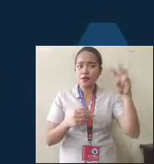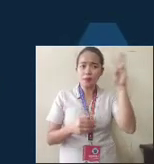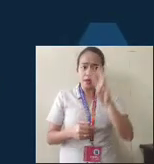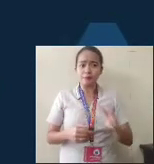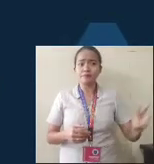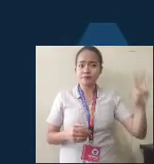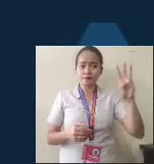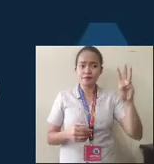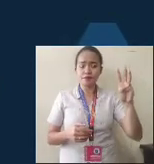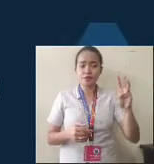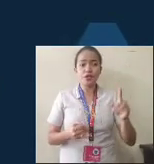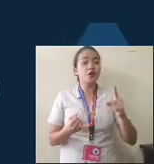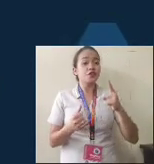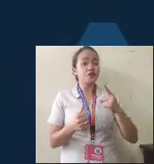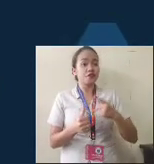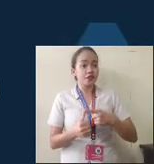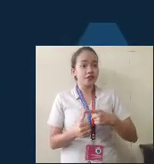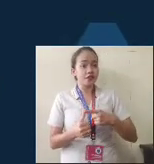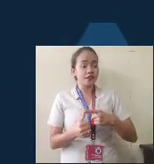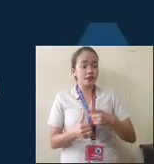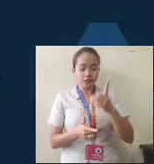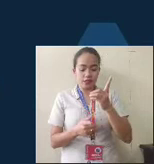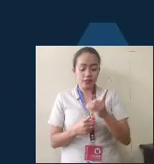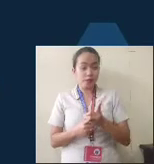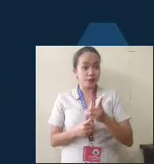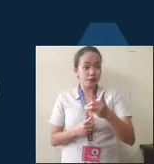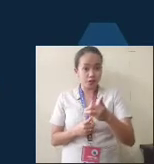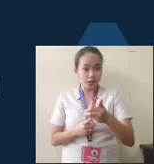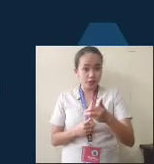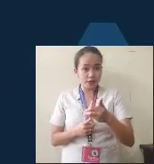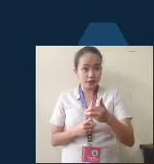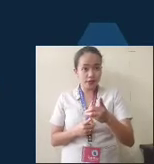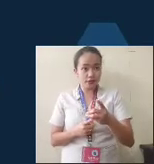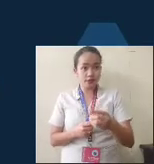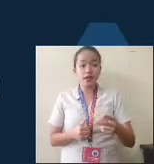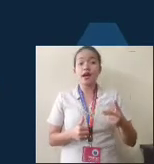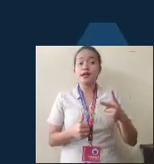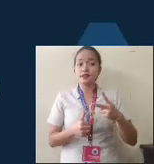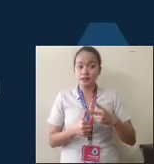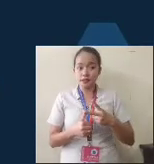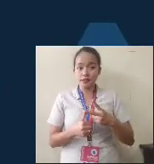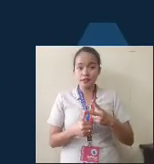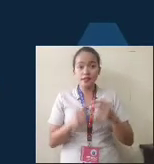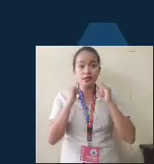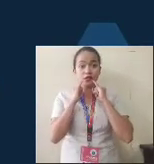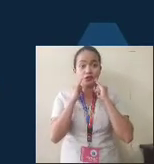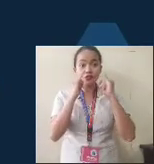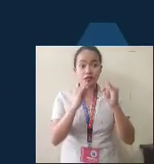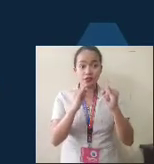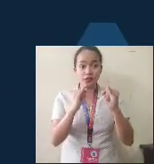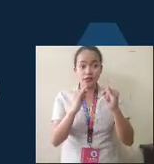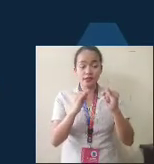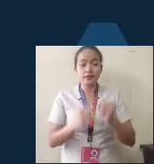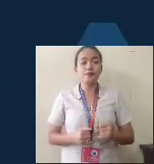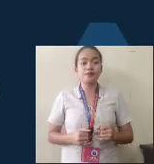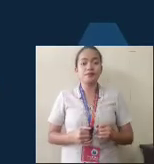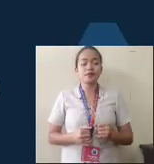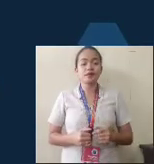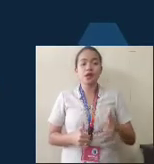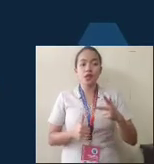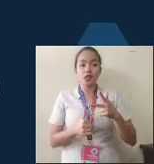Fourth, entertainment. Fifth, communication and transmission